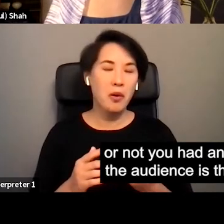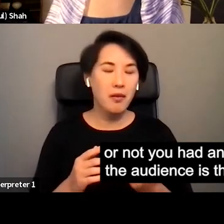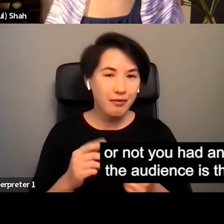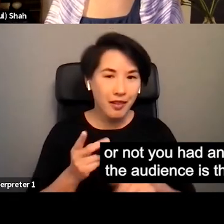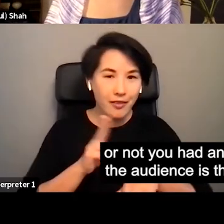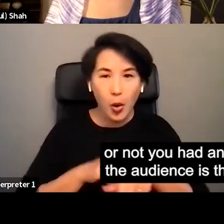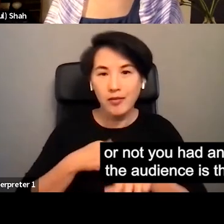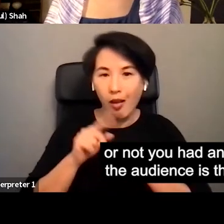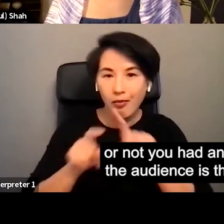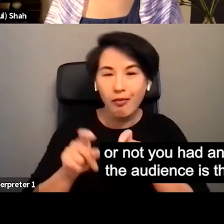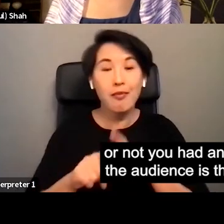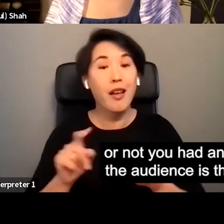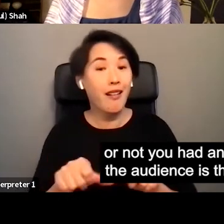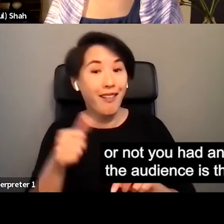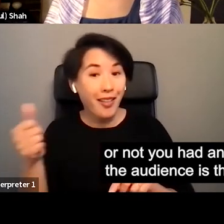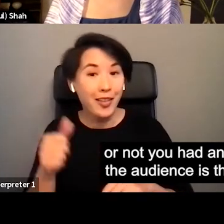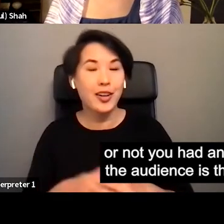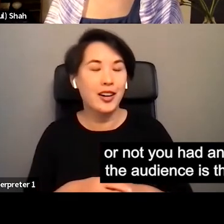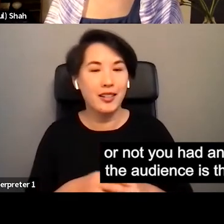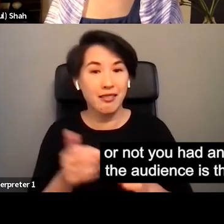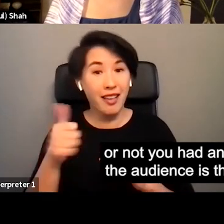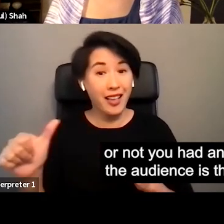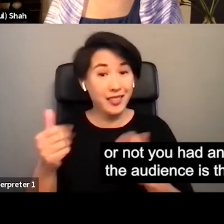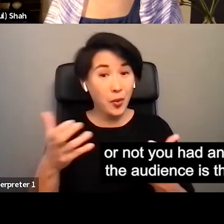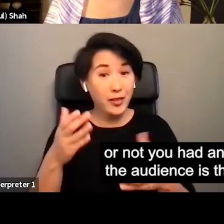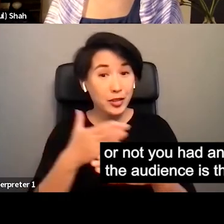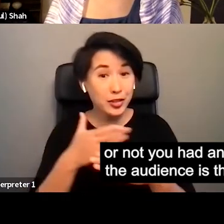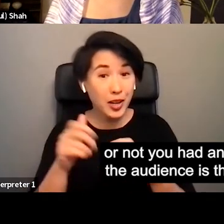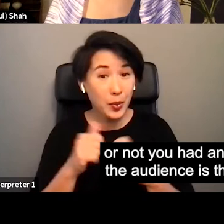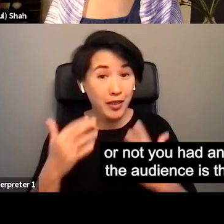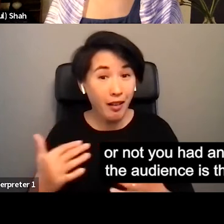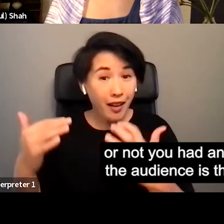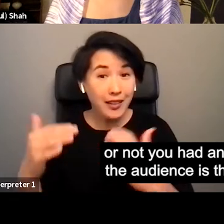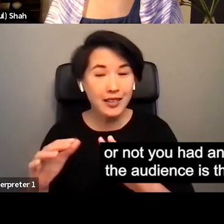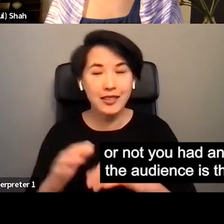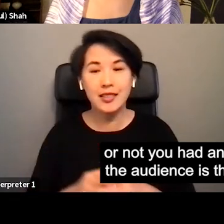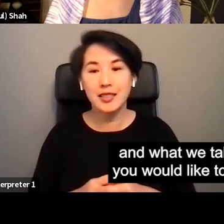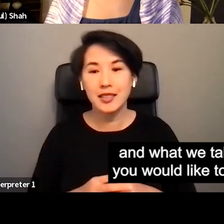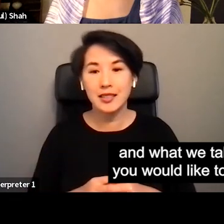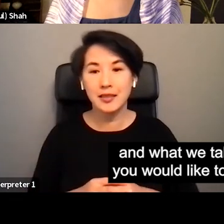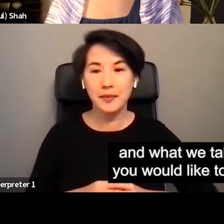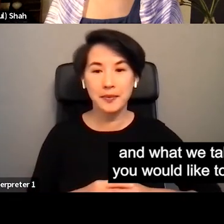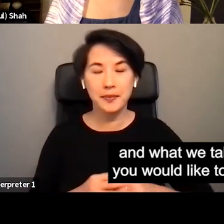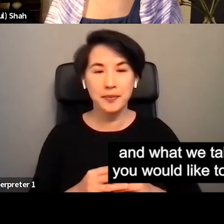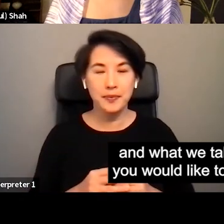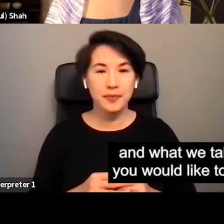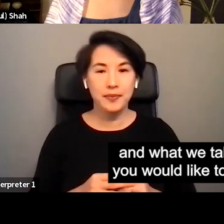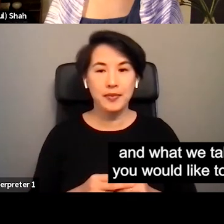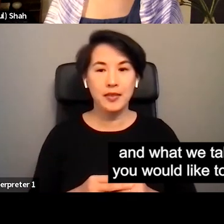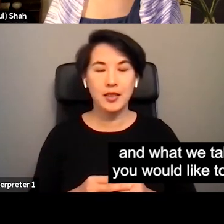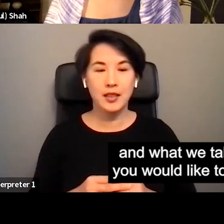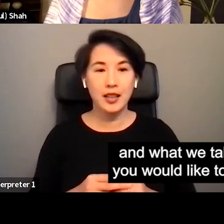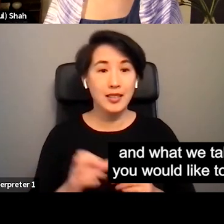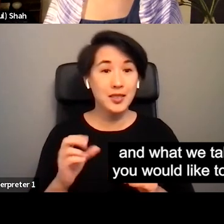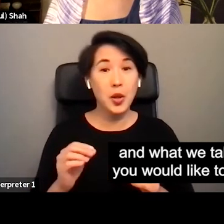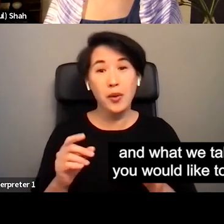is whether or not you had anything you'd like to share with the audience. Is there something about the lyric and maybe elements of what we've